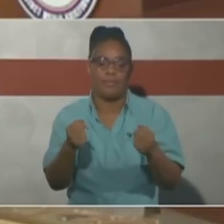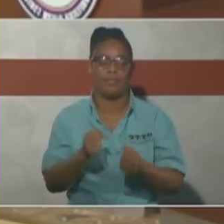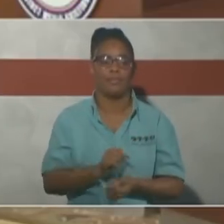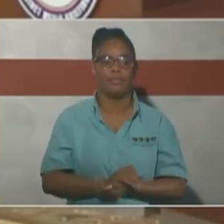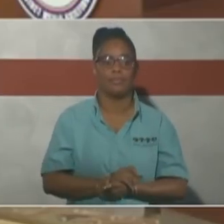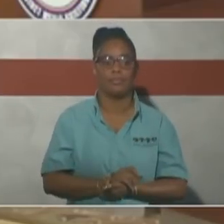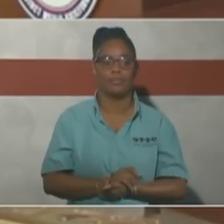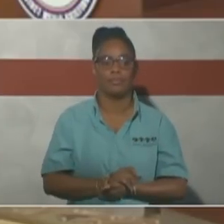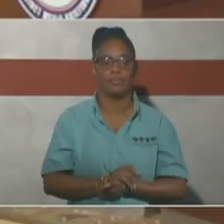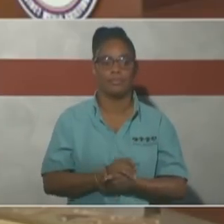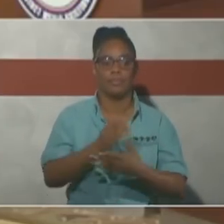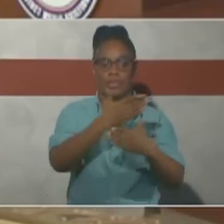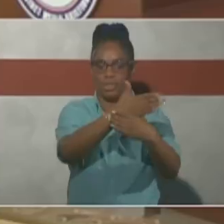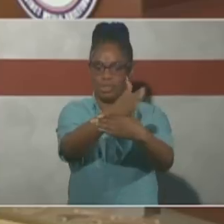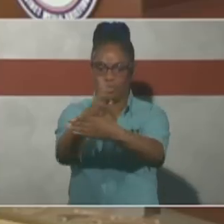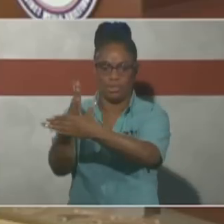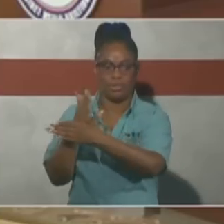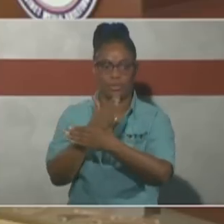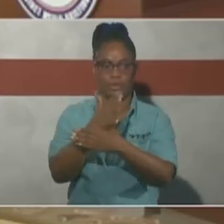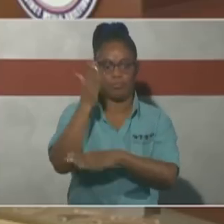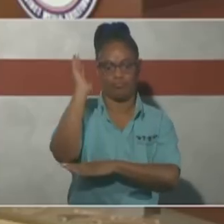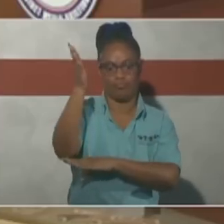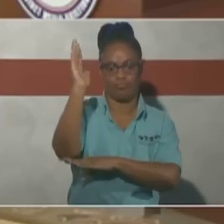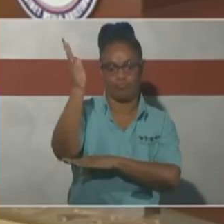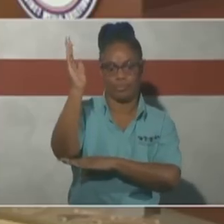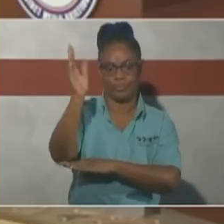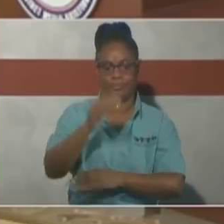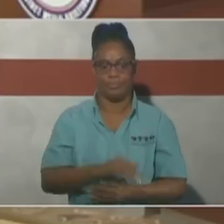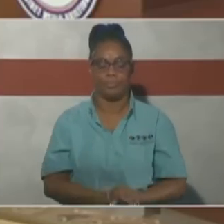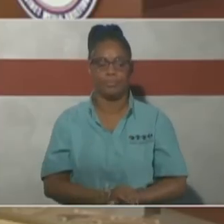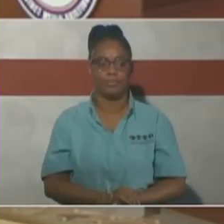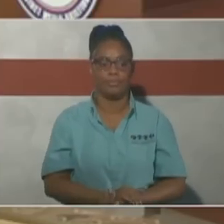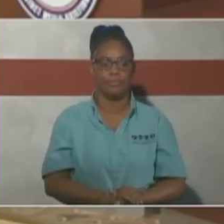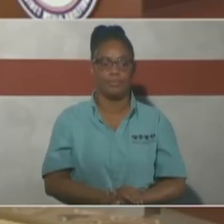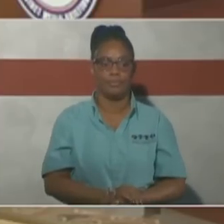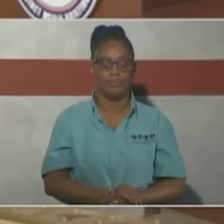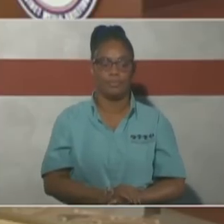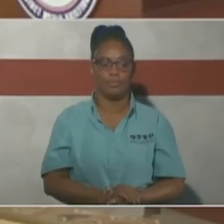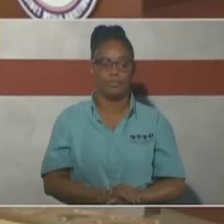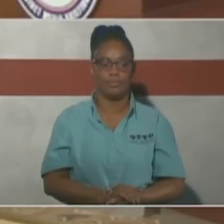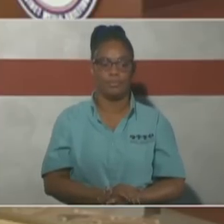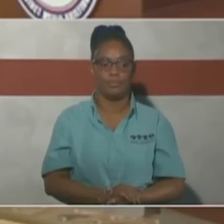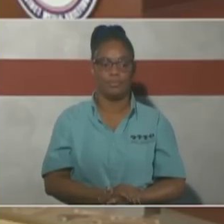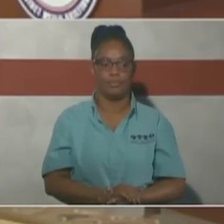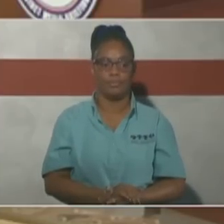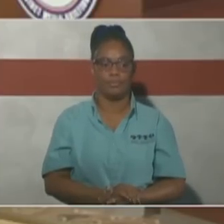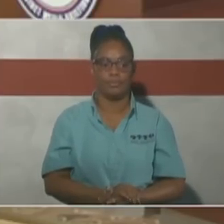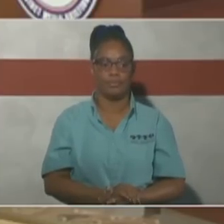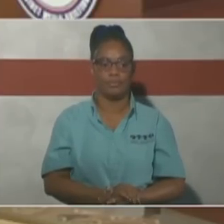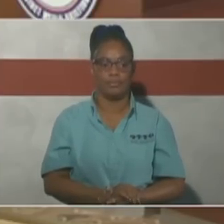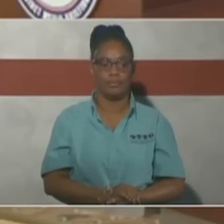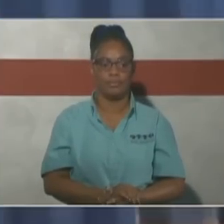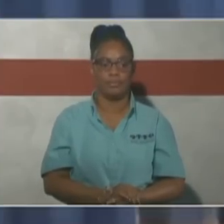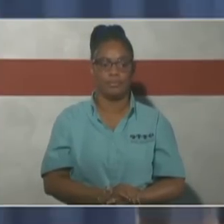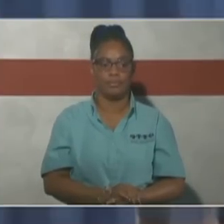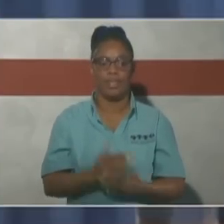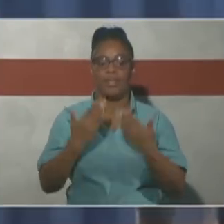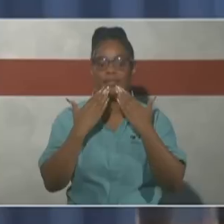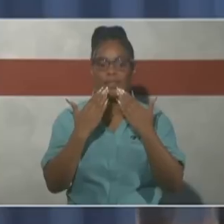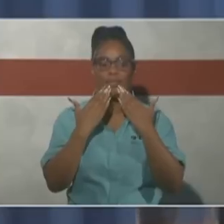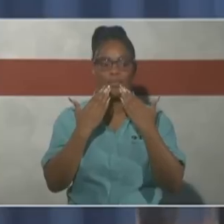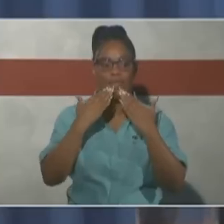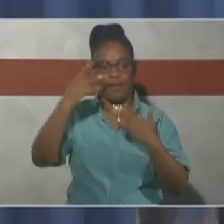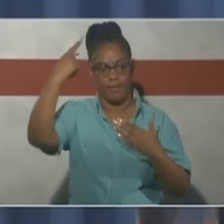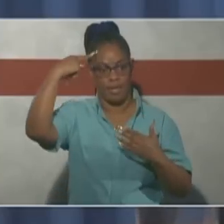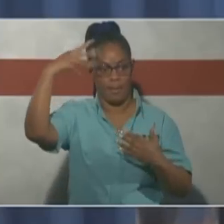Thank you very much, Dr. Trotman. At this time, I'd like to ask the Minister to give us his perspective on the situation, as